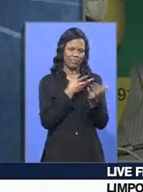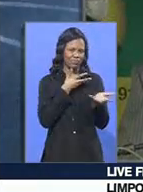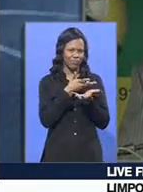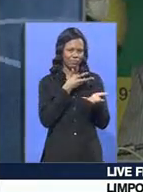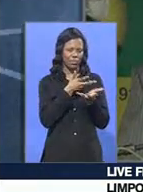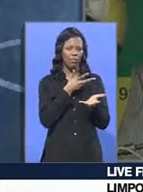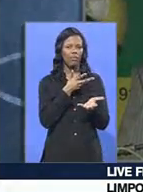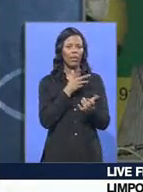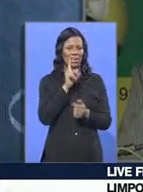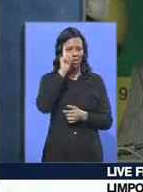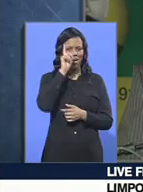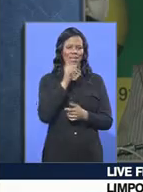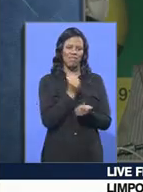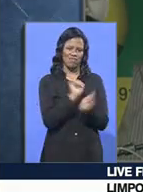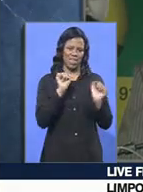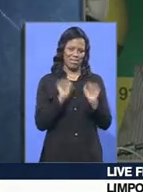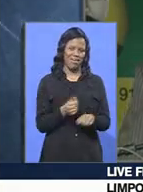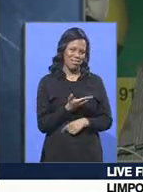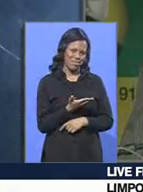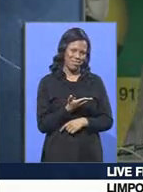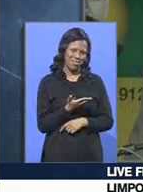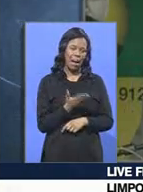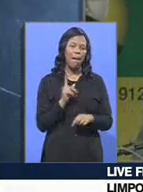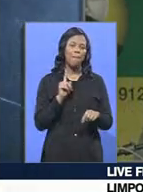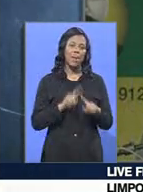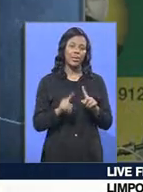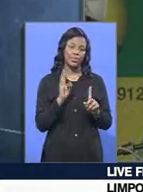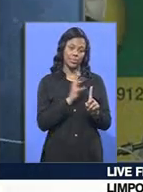on condition that he